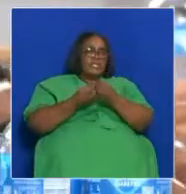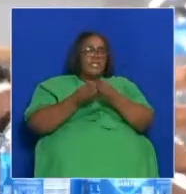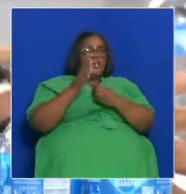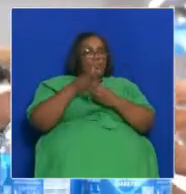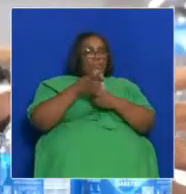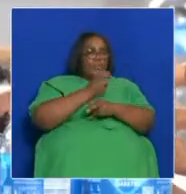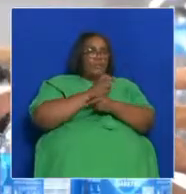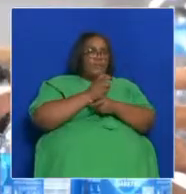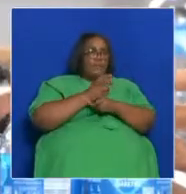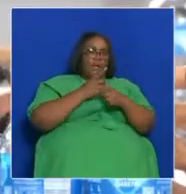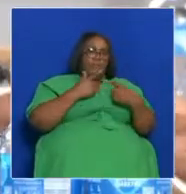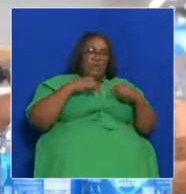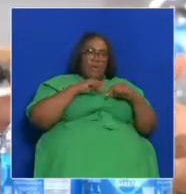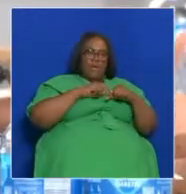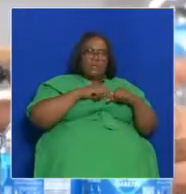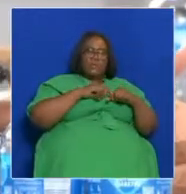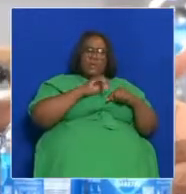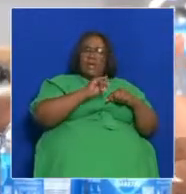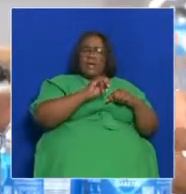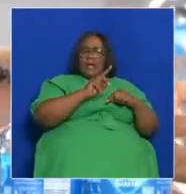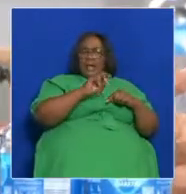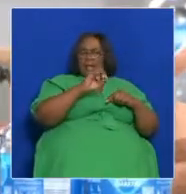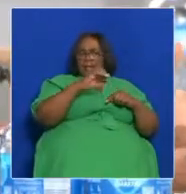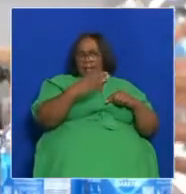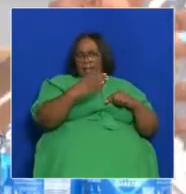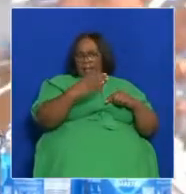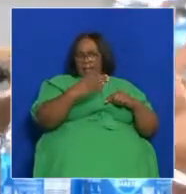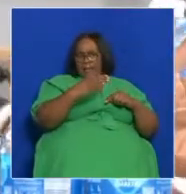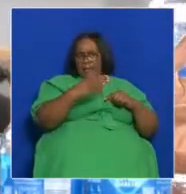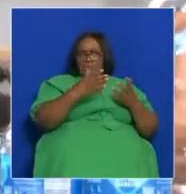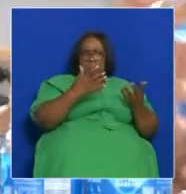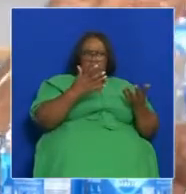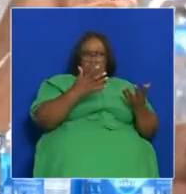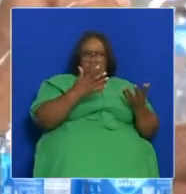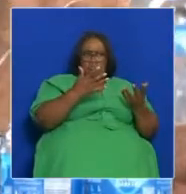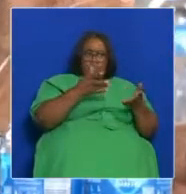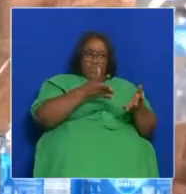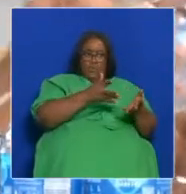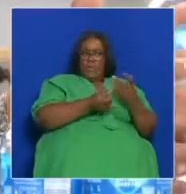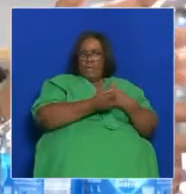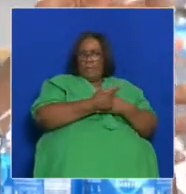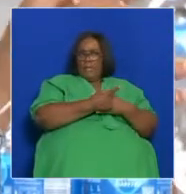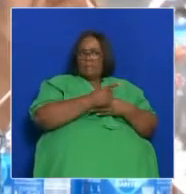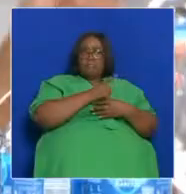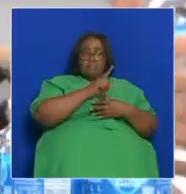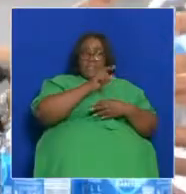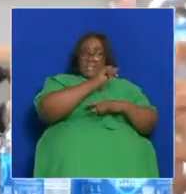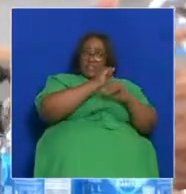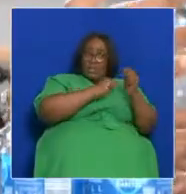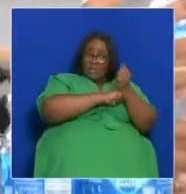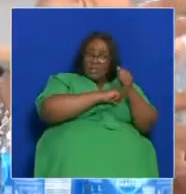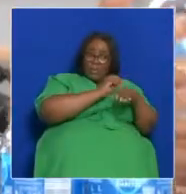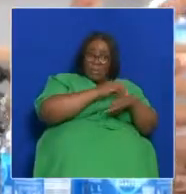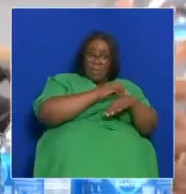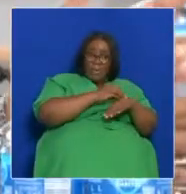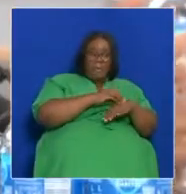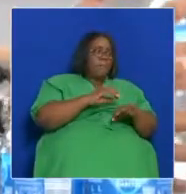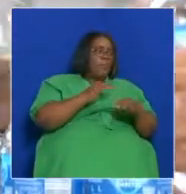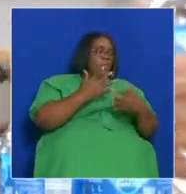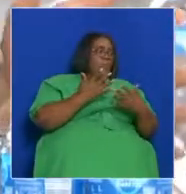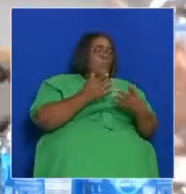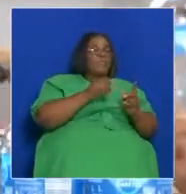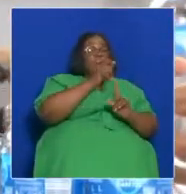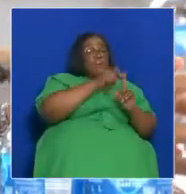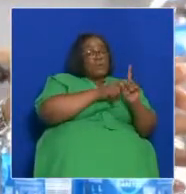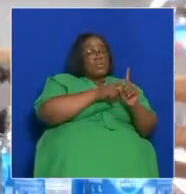IDEC land where it is today? Is it a structural problem? Is it that whoever employed